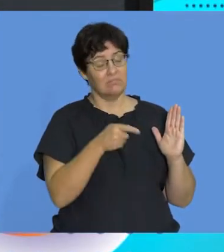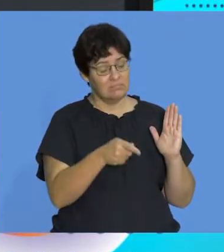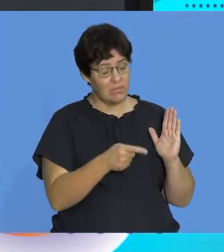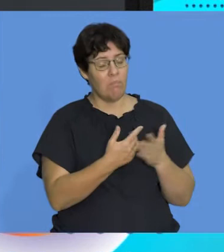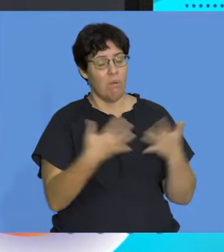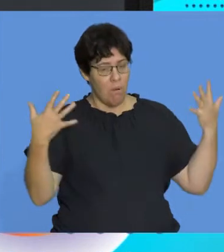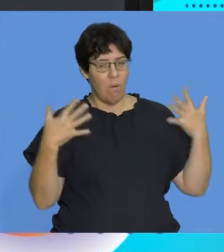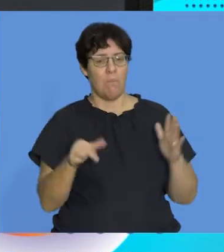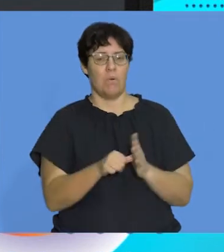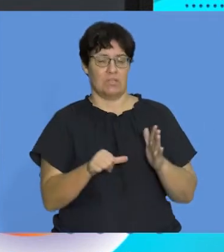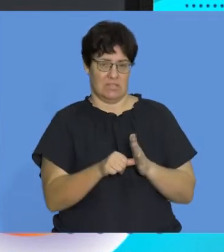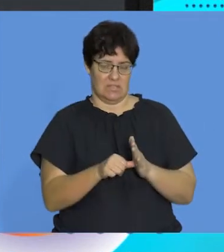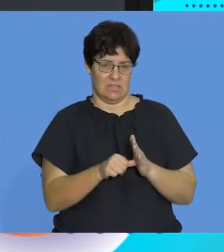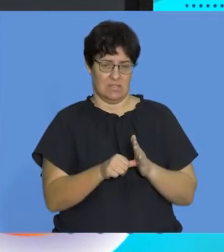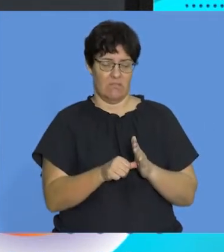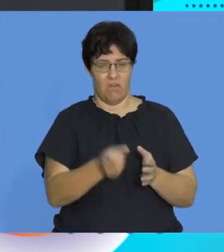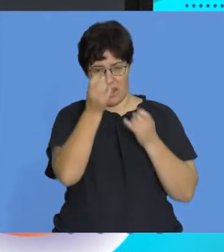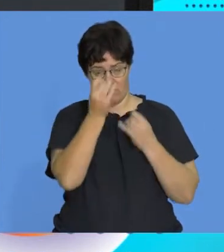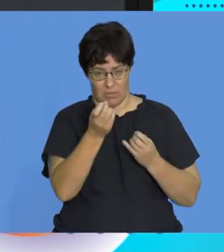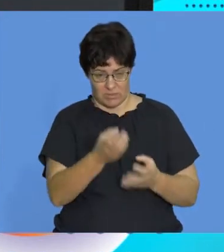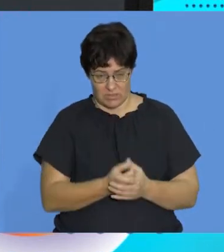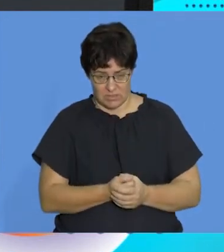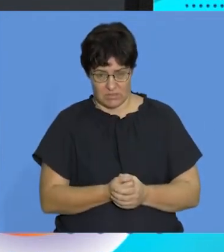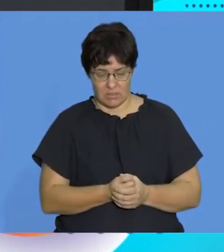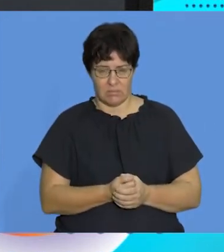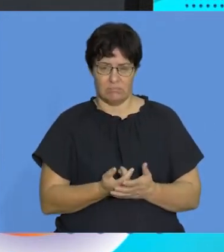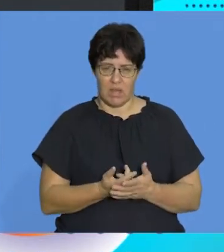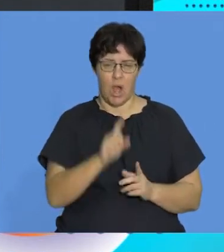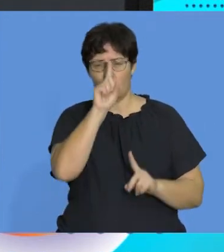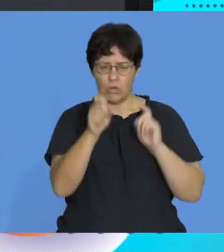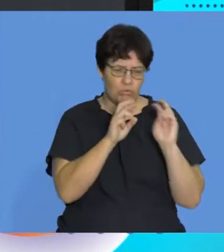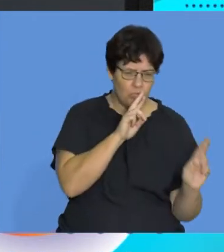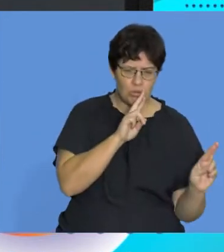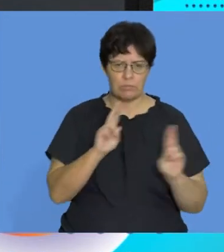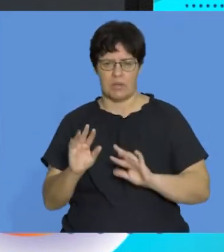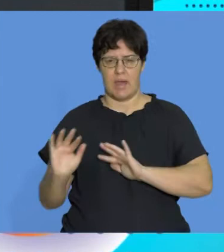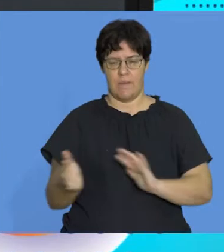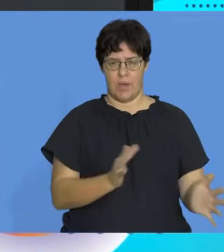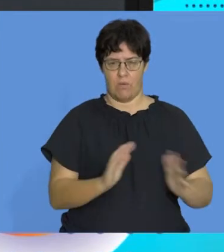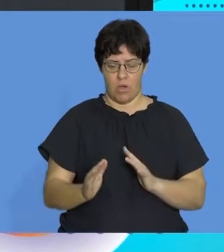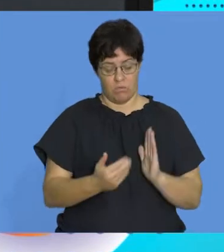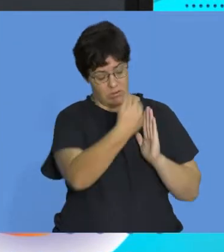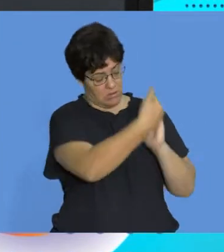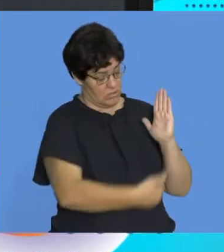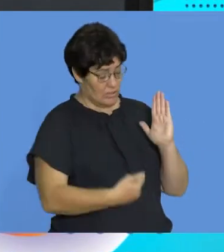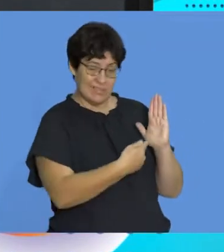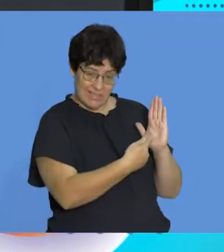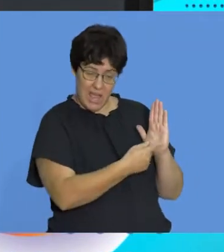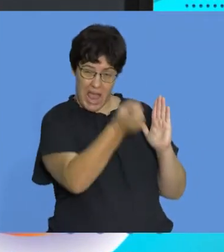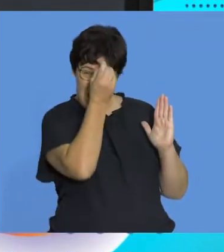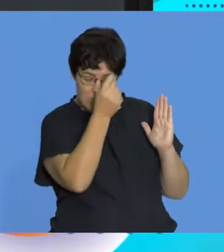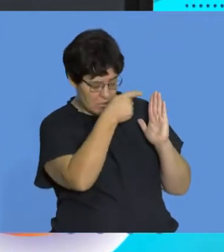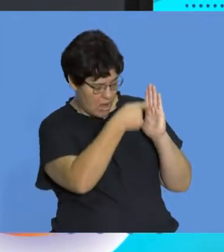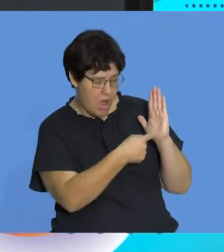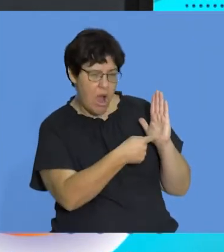of our information sheet in terms of responding to questions. So familiarize yourselves with the data sheet and be able